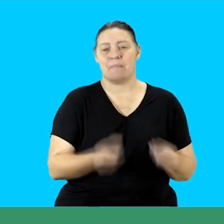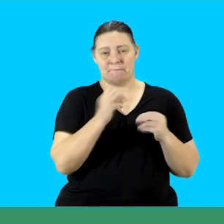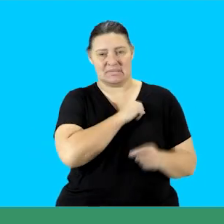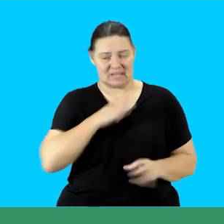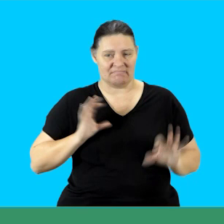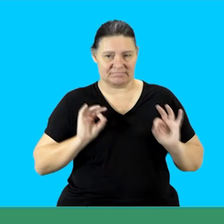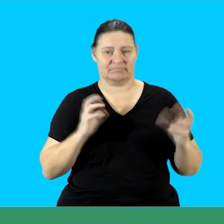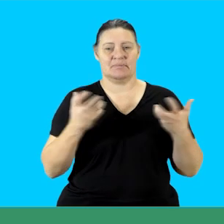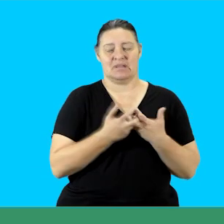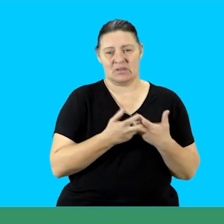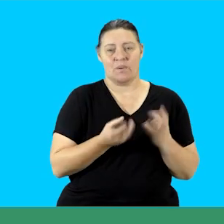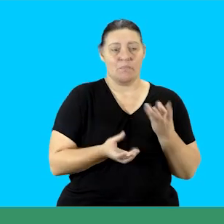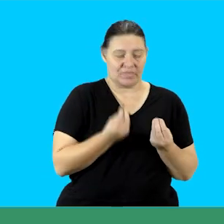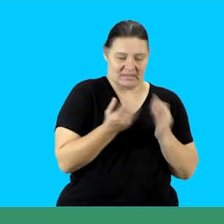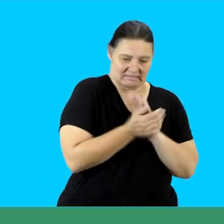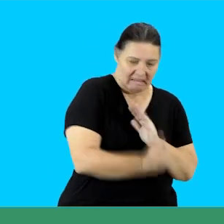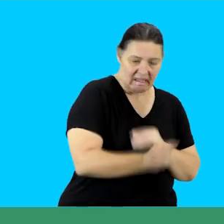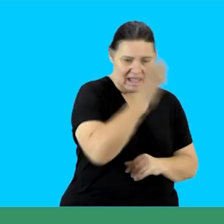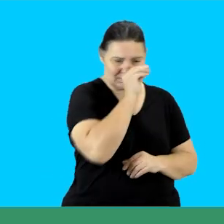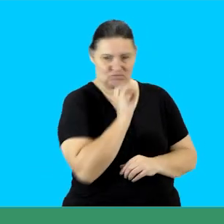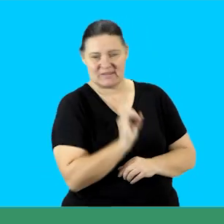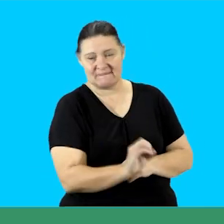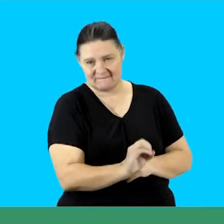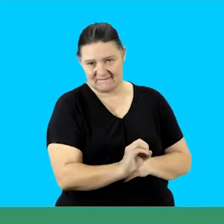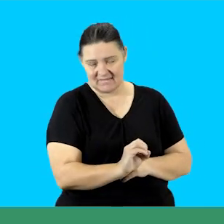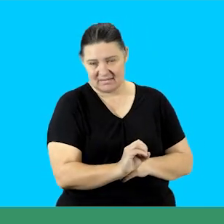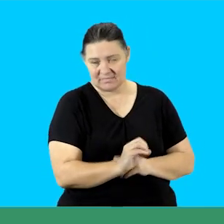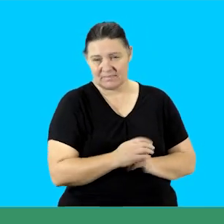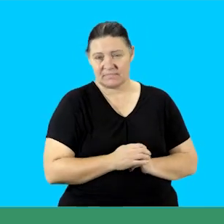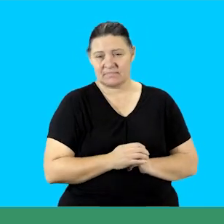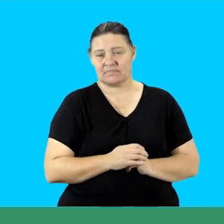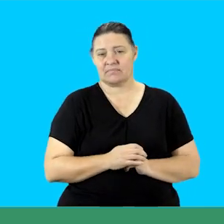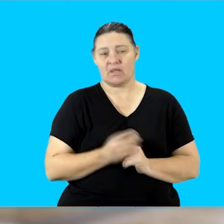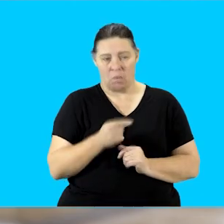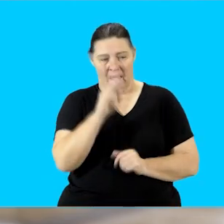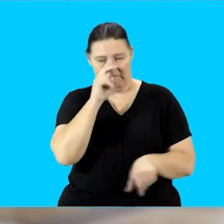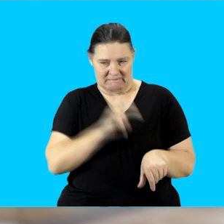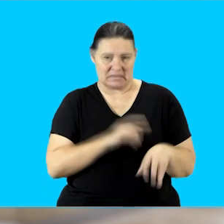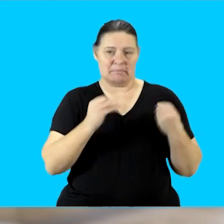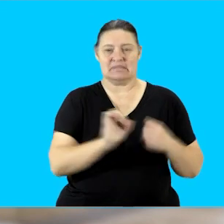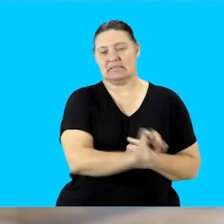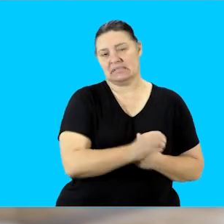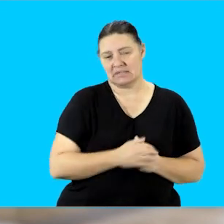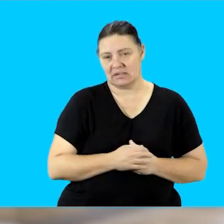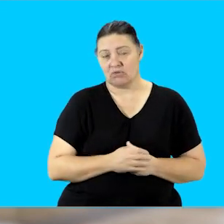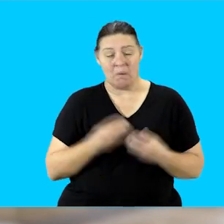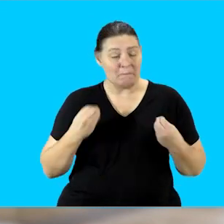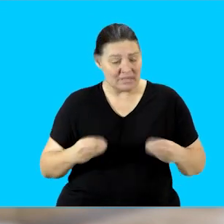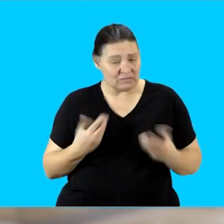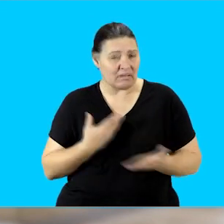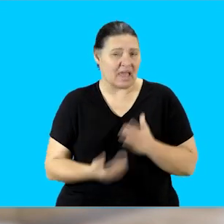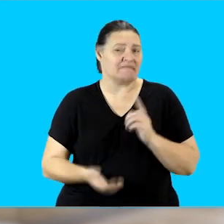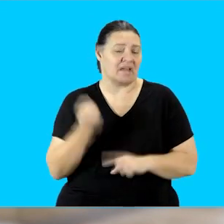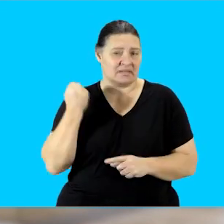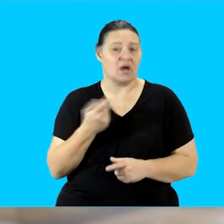to find suitable employees with the skills and experience they need. So, as businesses, you may